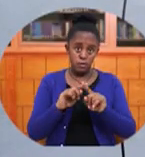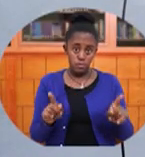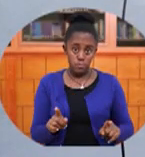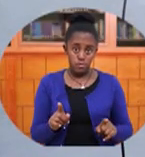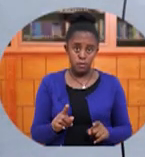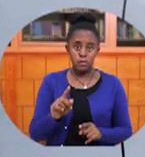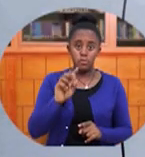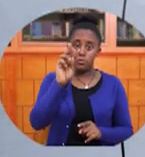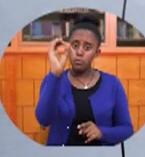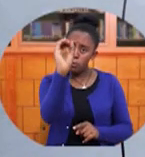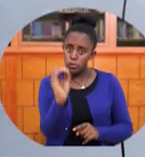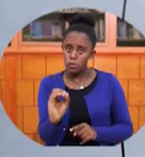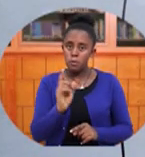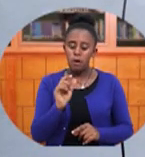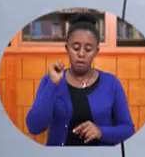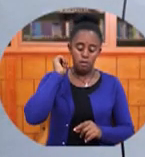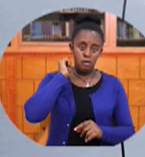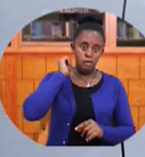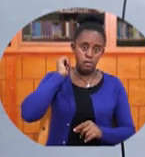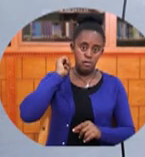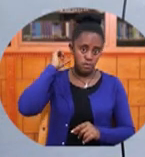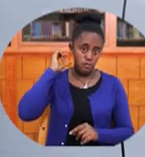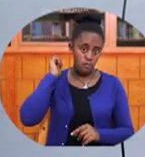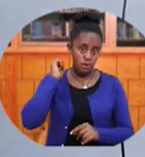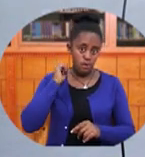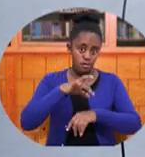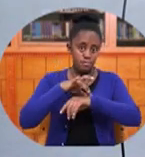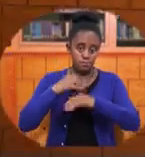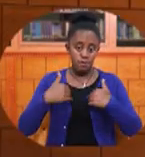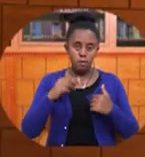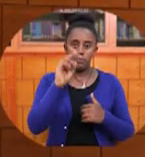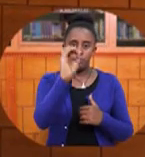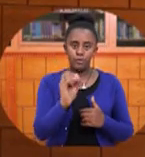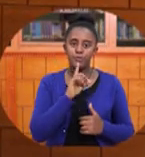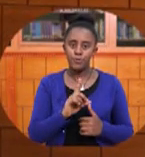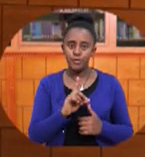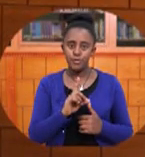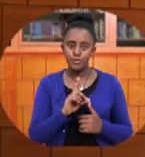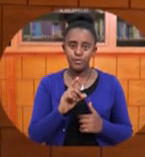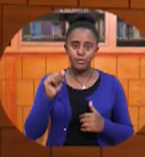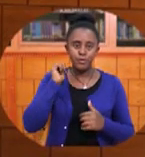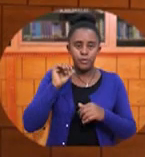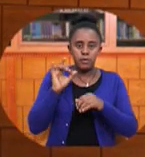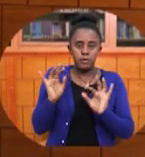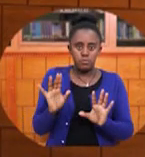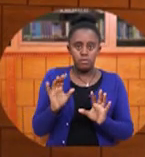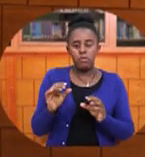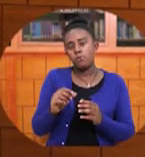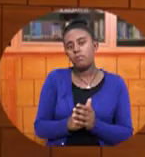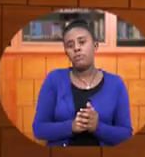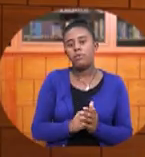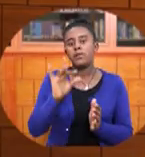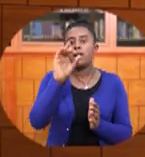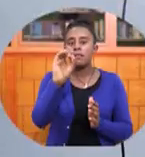animals are only 2% of all animals, and invertebrate animals